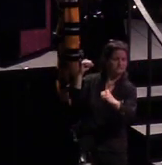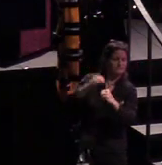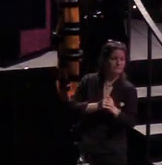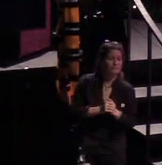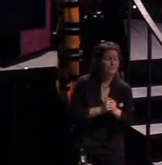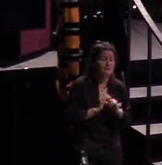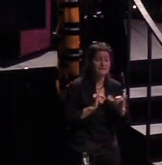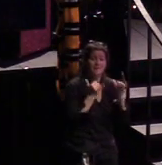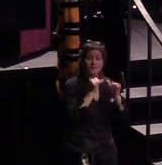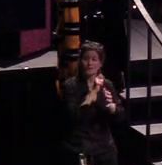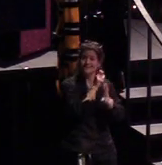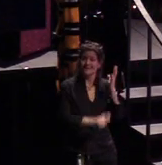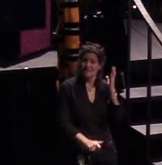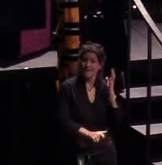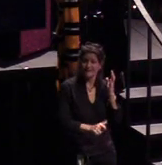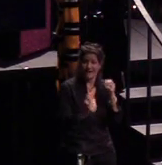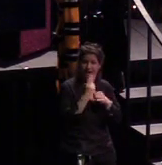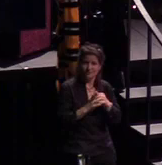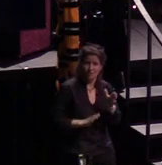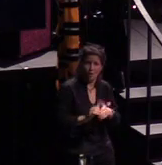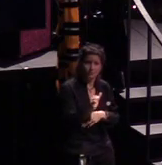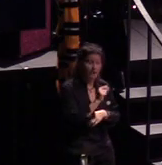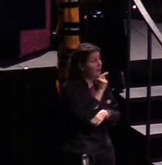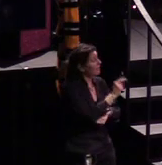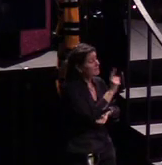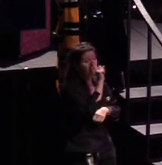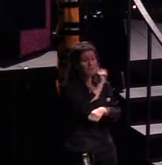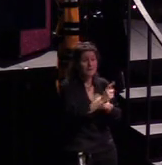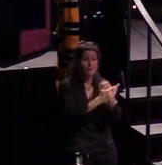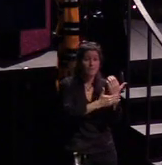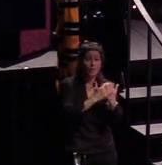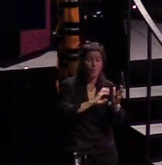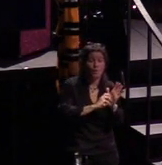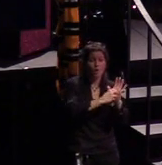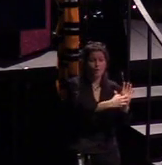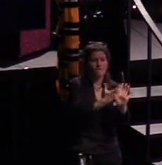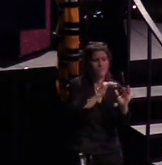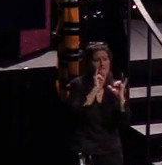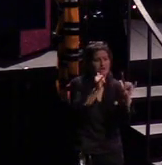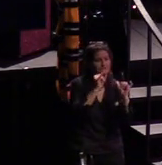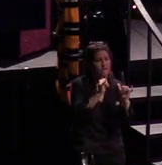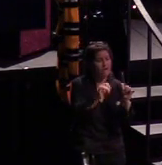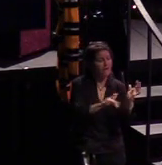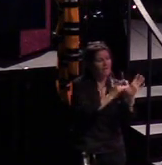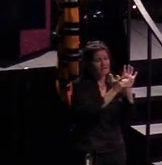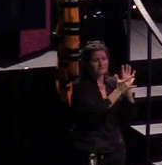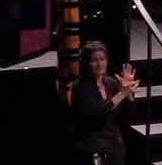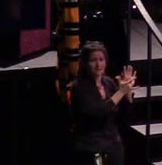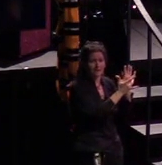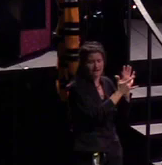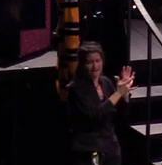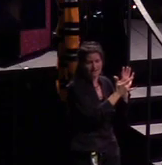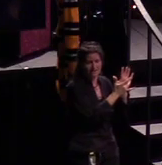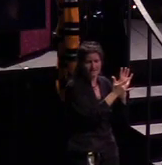biscuit and biscuit this is the pink and blue logo from the festival a biscuit at its center is a delicate